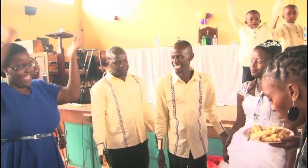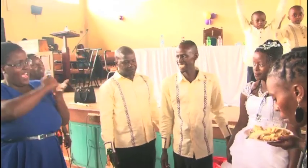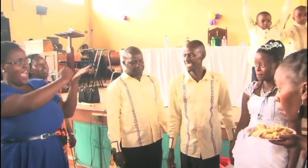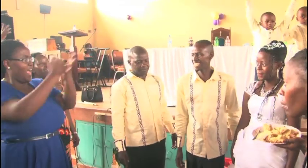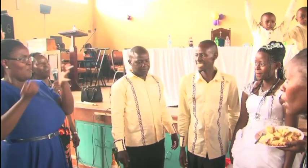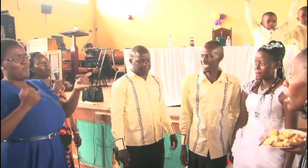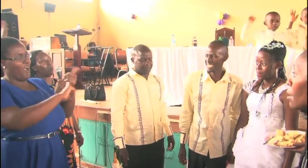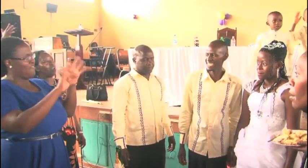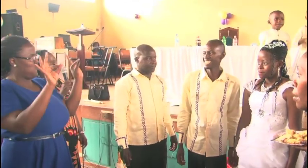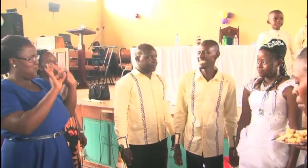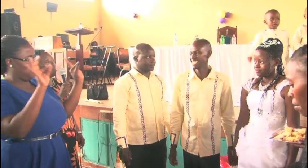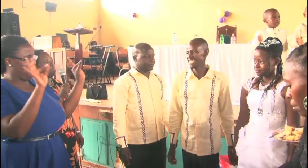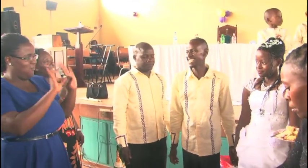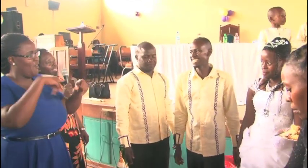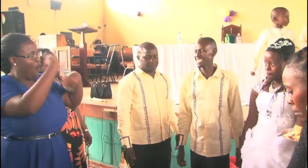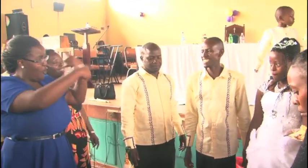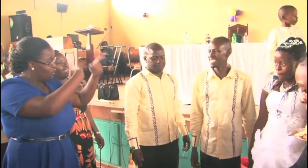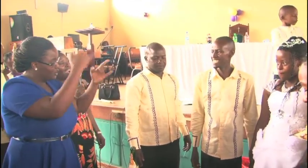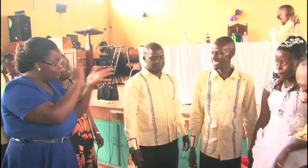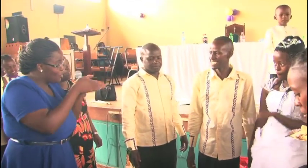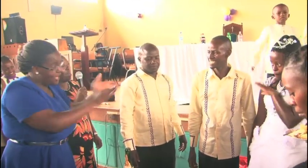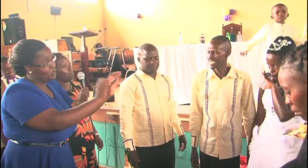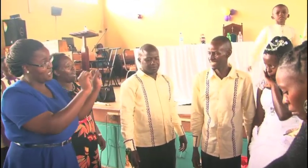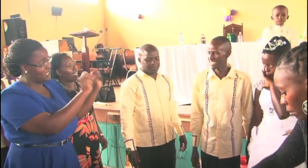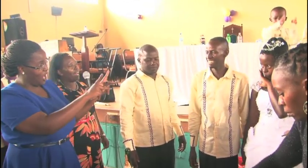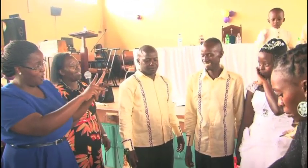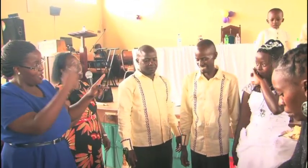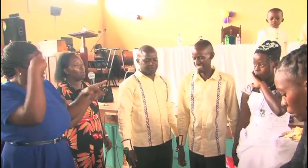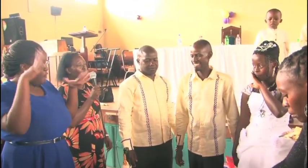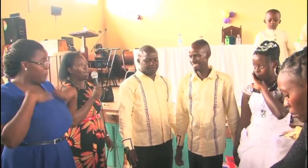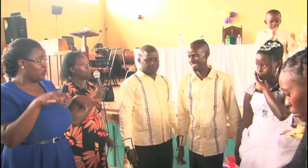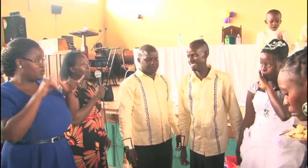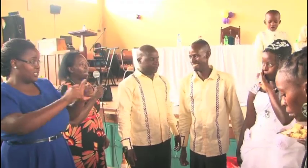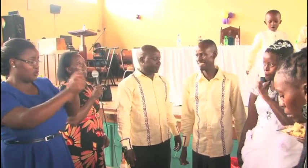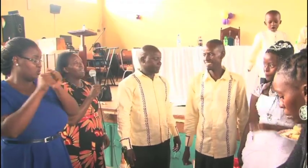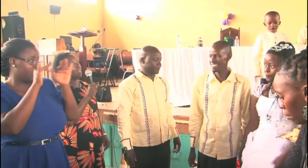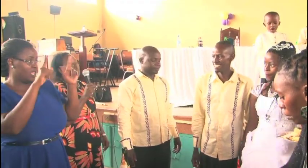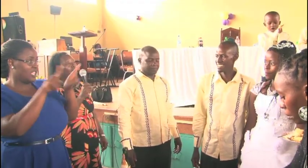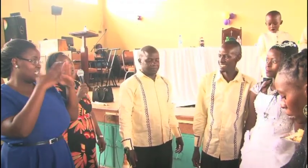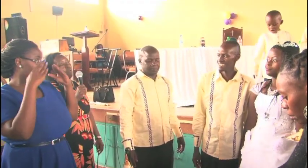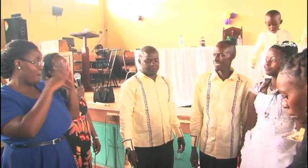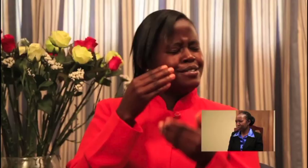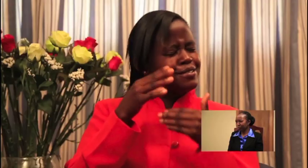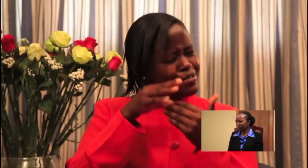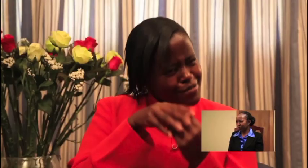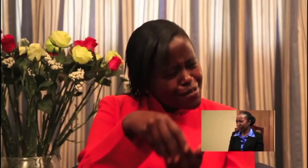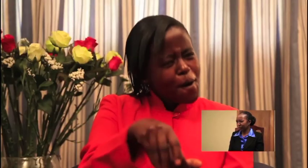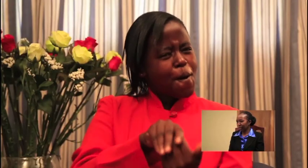the word of God. That's where I met Anne, in a school of the deaf. And